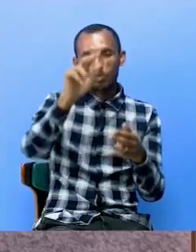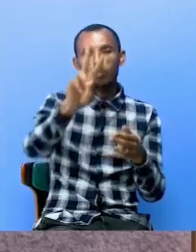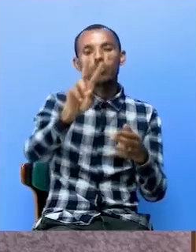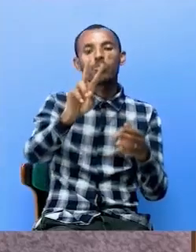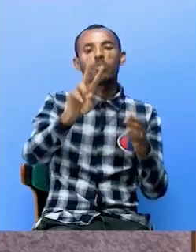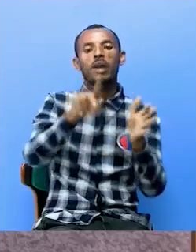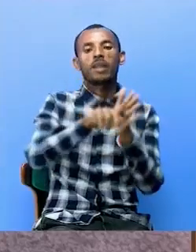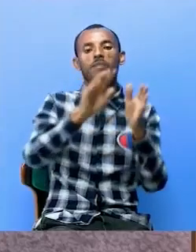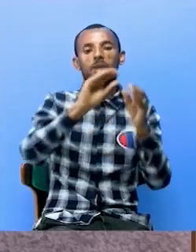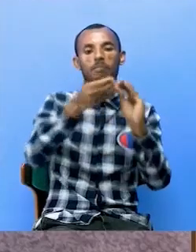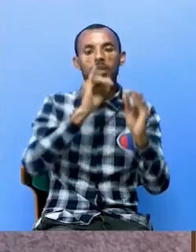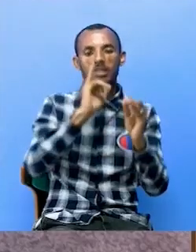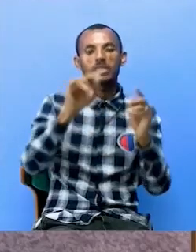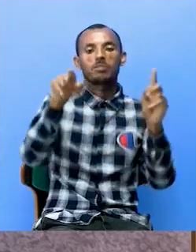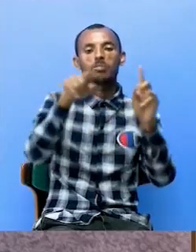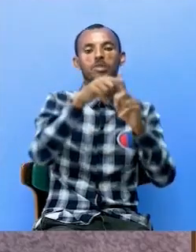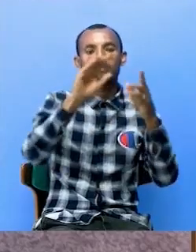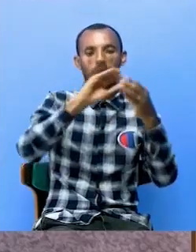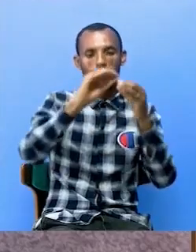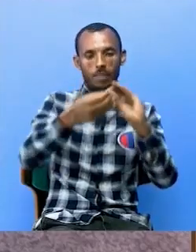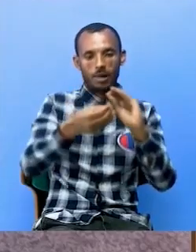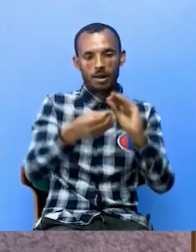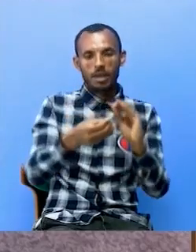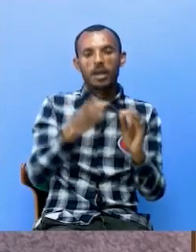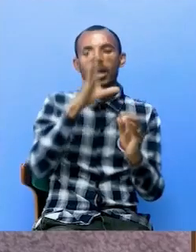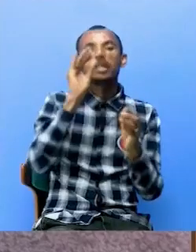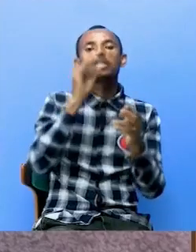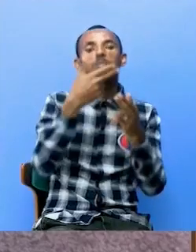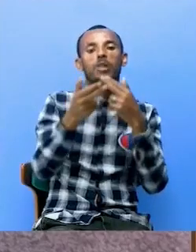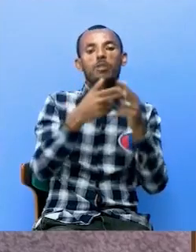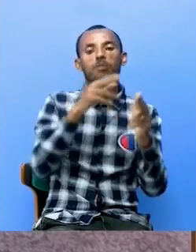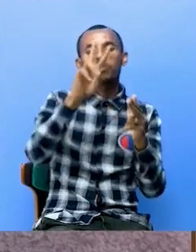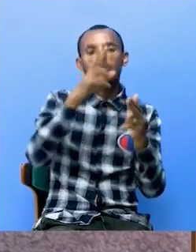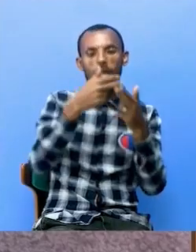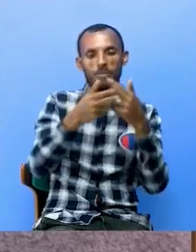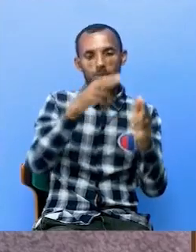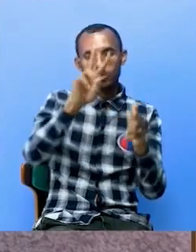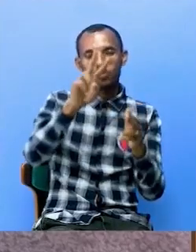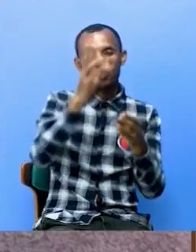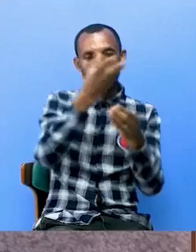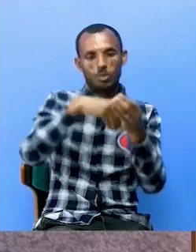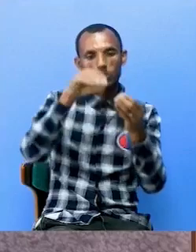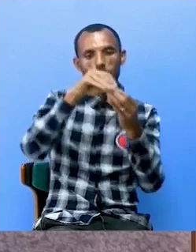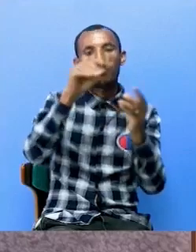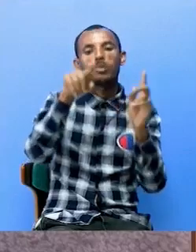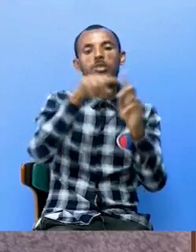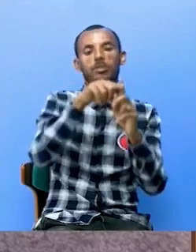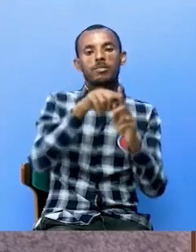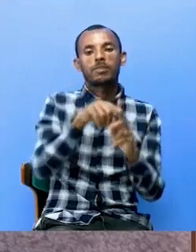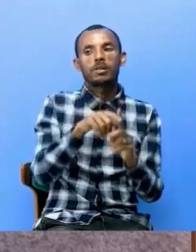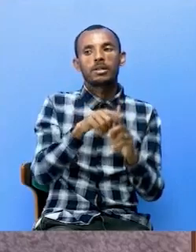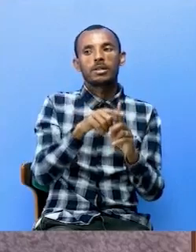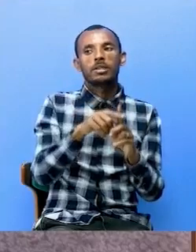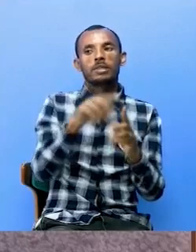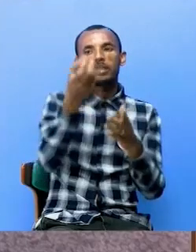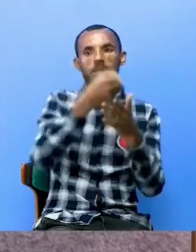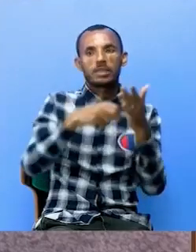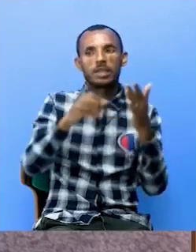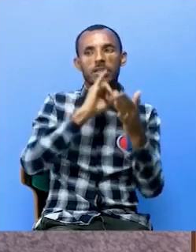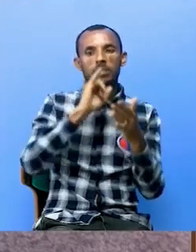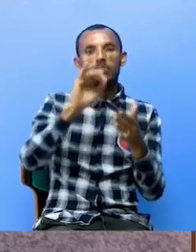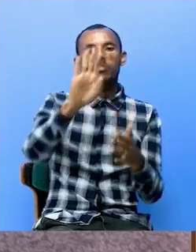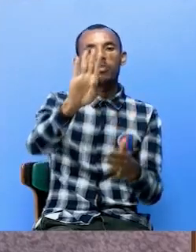number is positive, and the product of 2 times 2 is also positive, and the result is